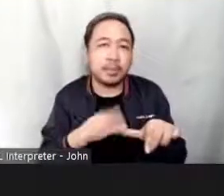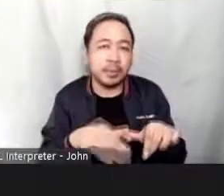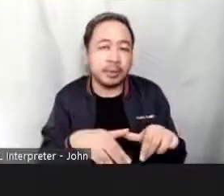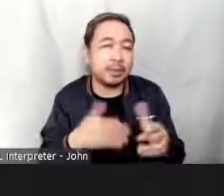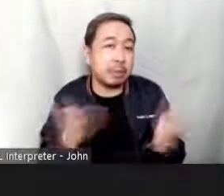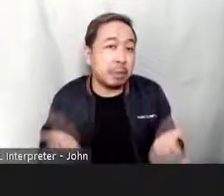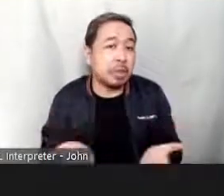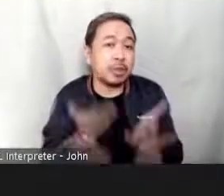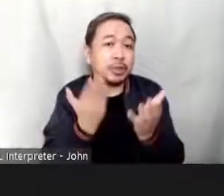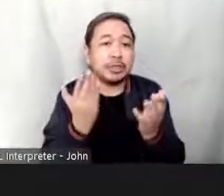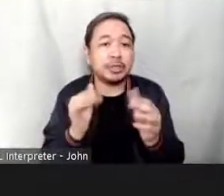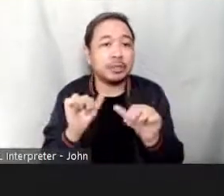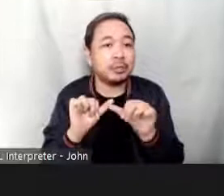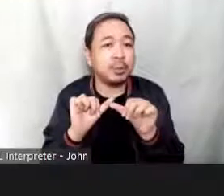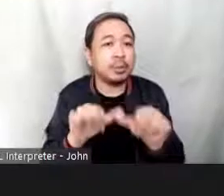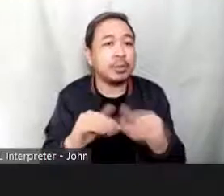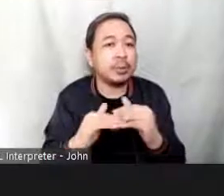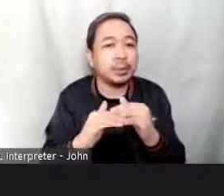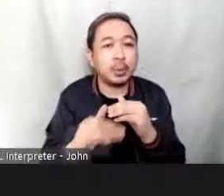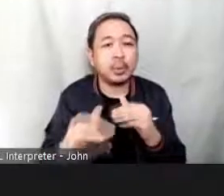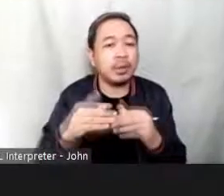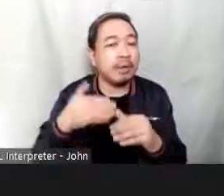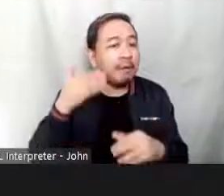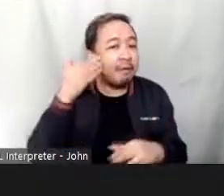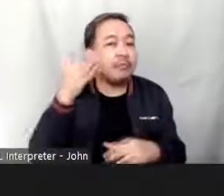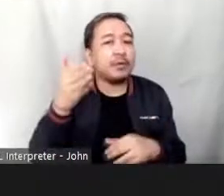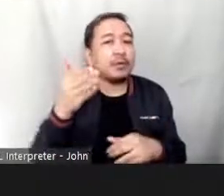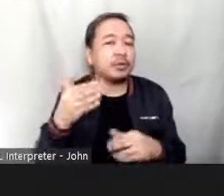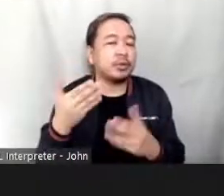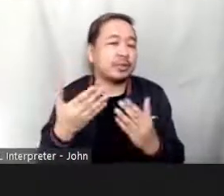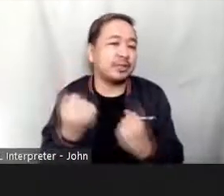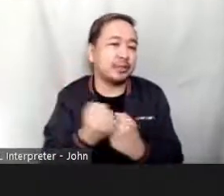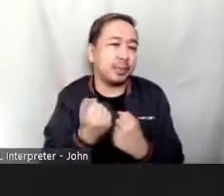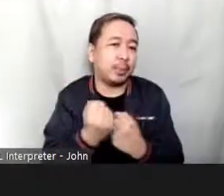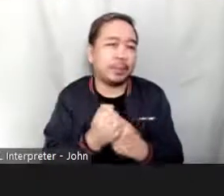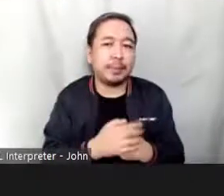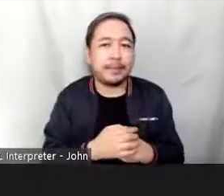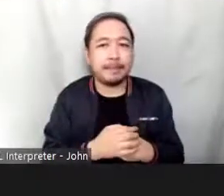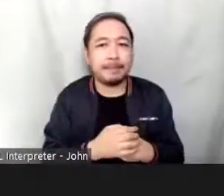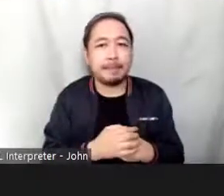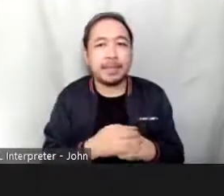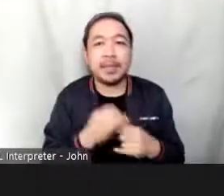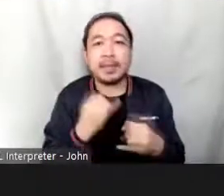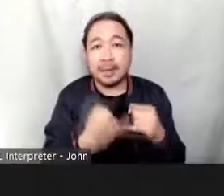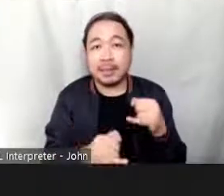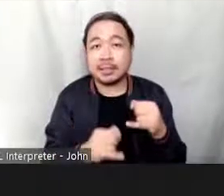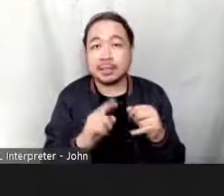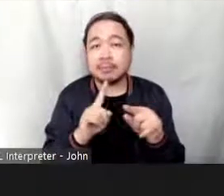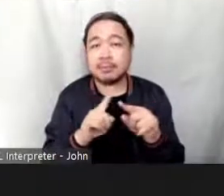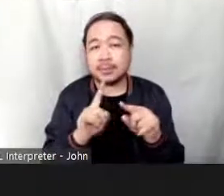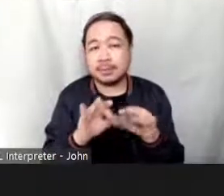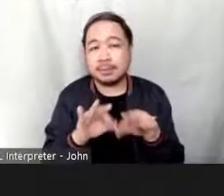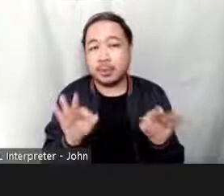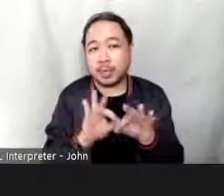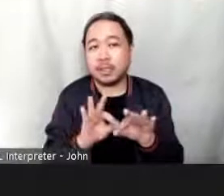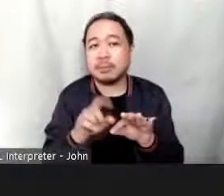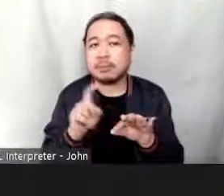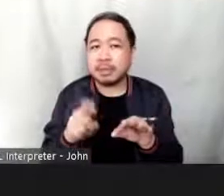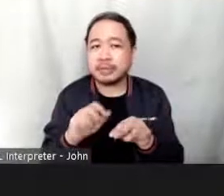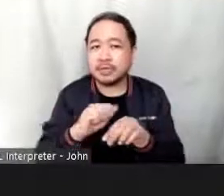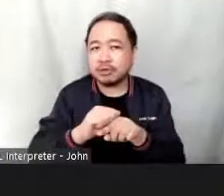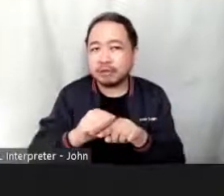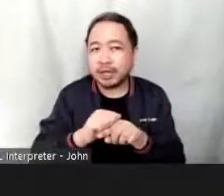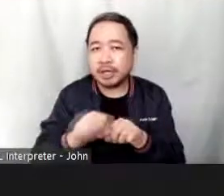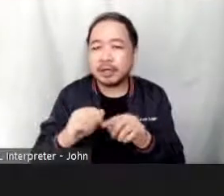and sustainable support. And lastly, but not the least, employ and train